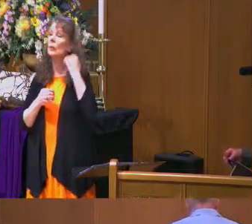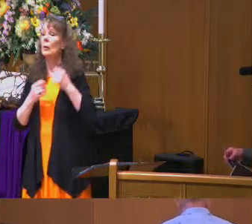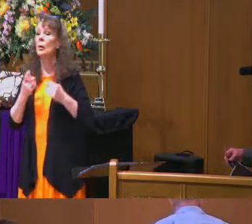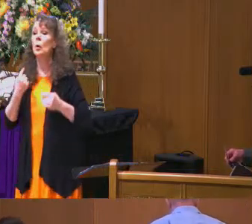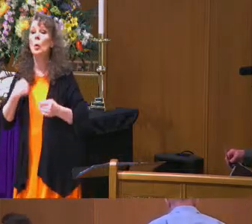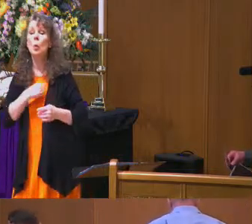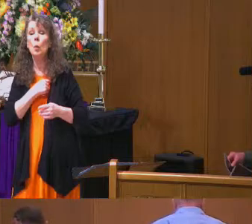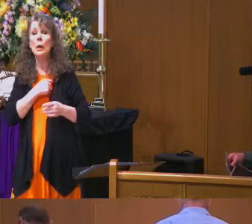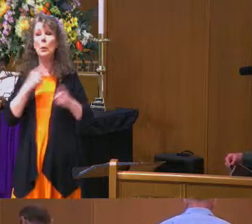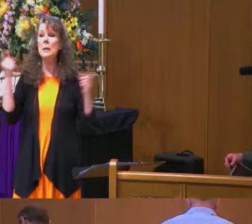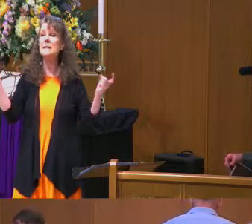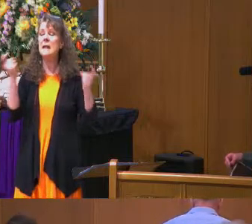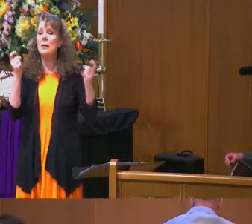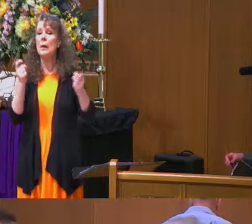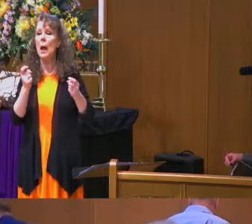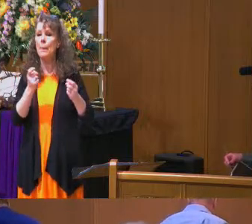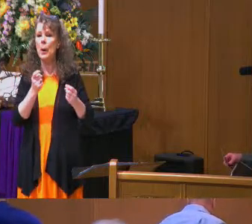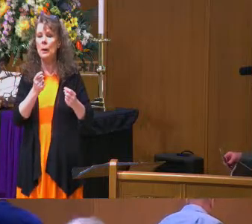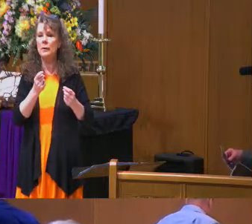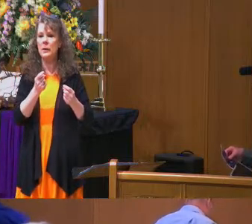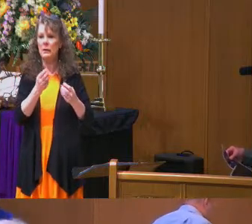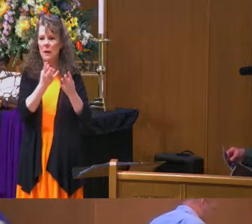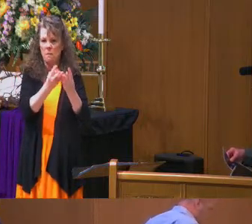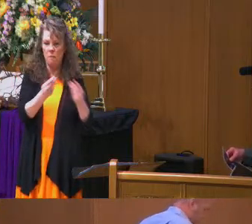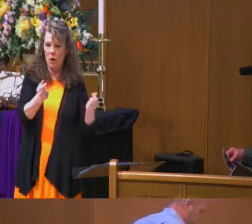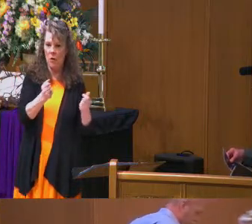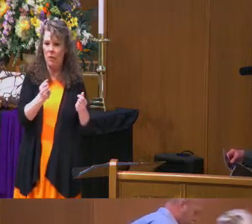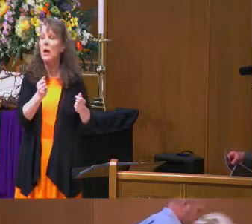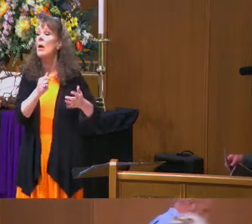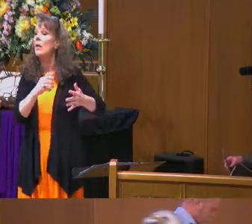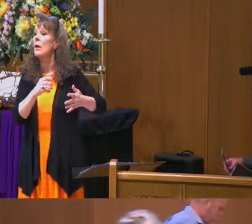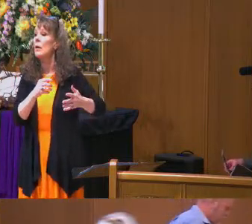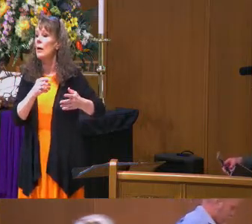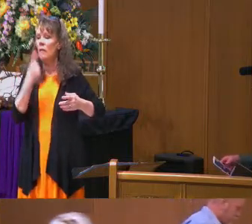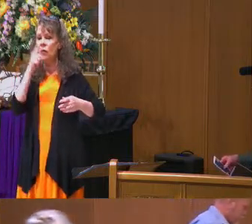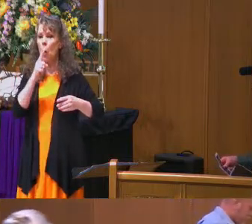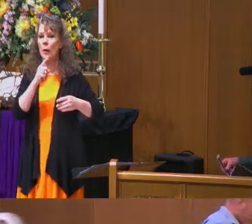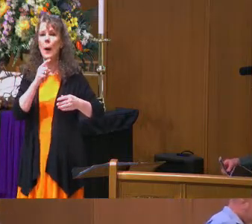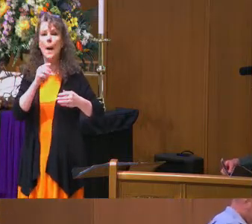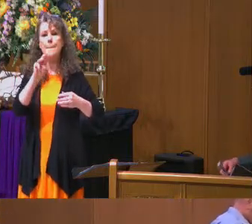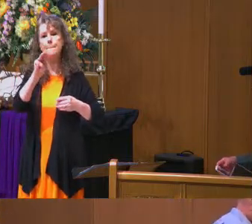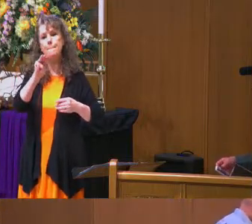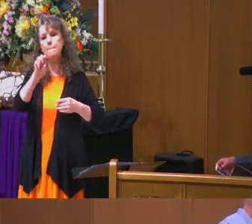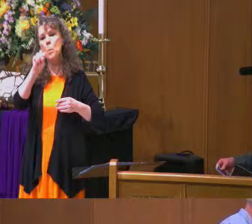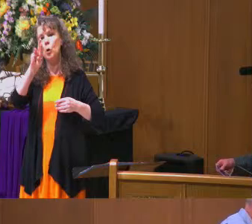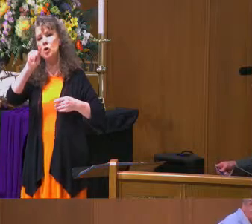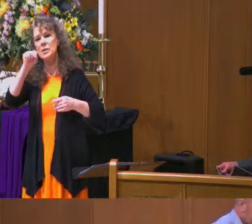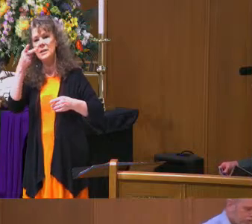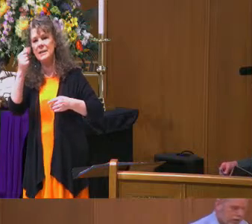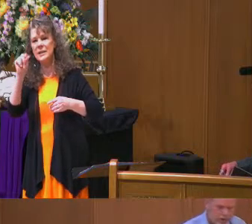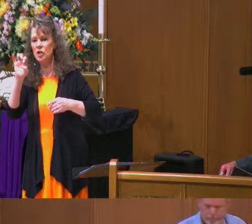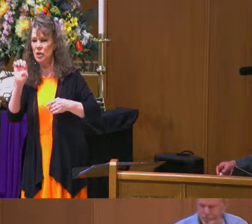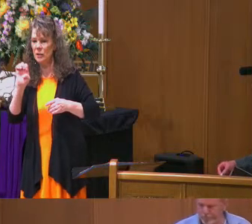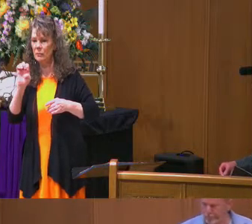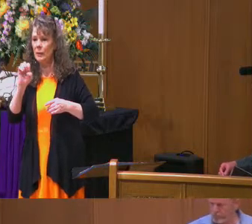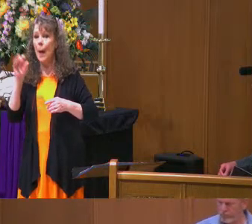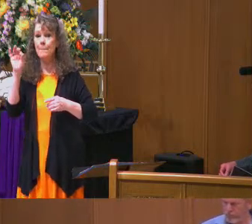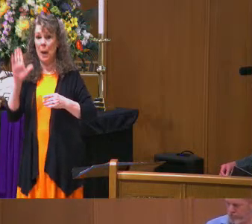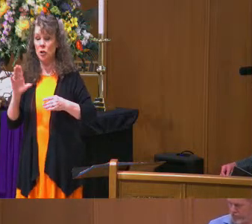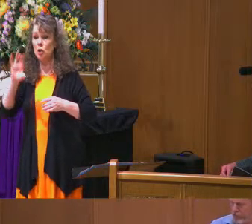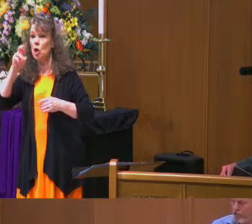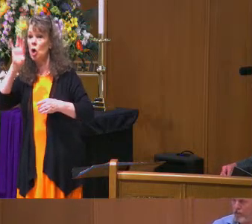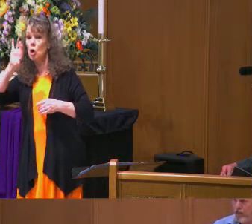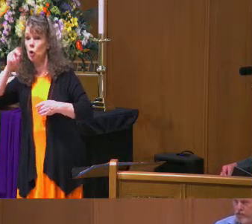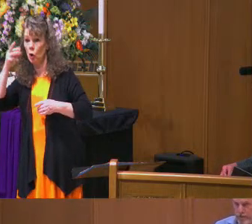mortgage that evening, and Pastor Chris Farmer was the pastor here, lead pastor here at that time, and that was quite the